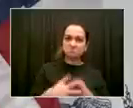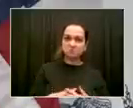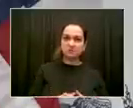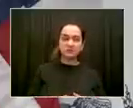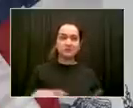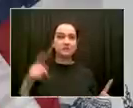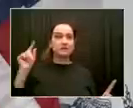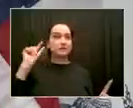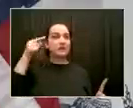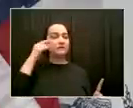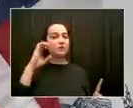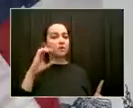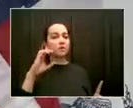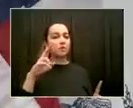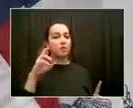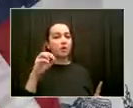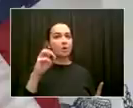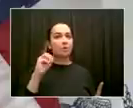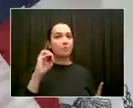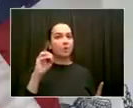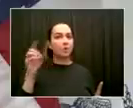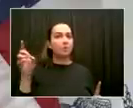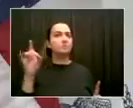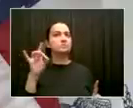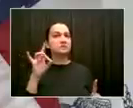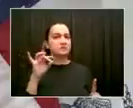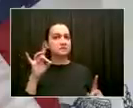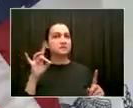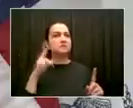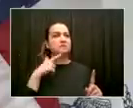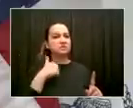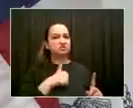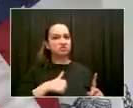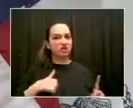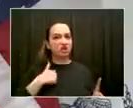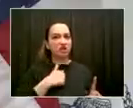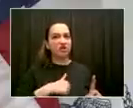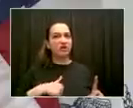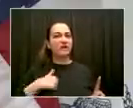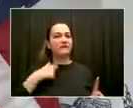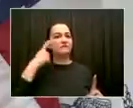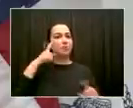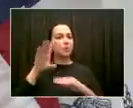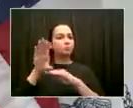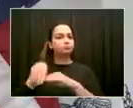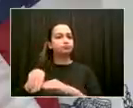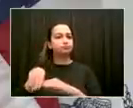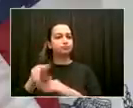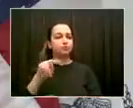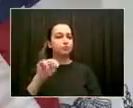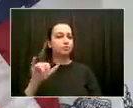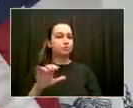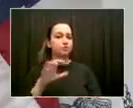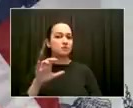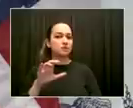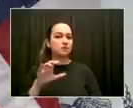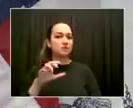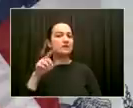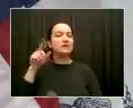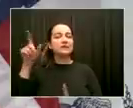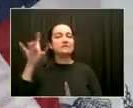shot at the city and how it's doing. What did you think? I think he